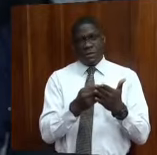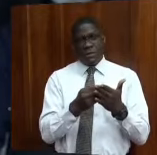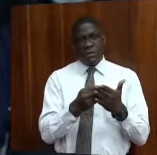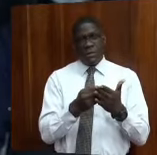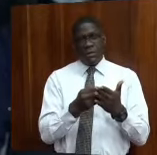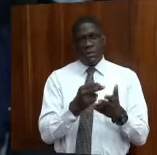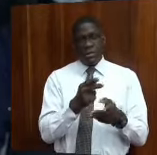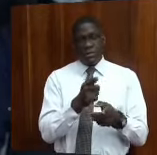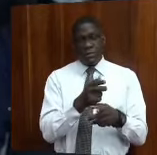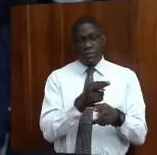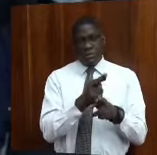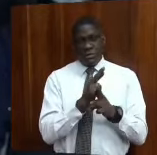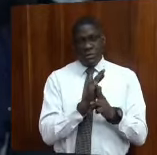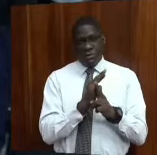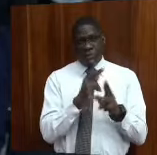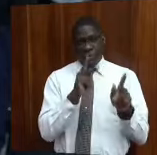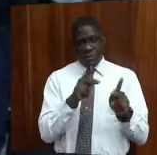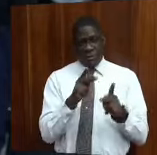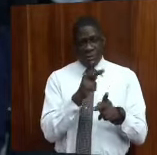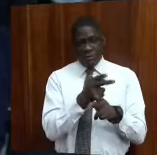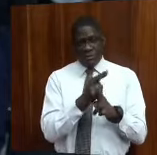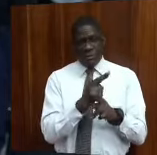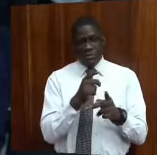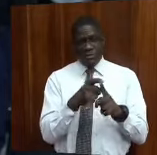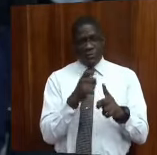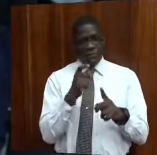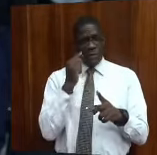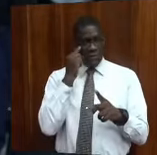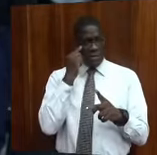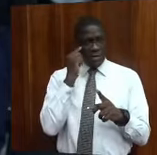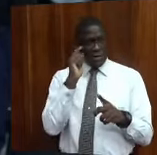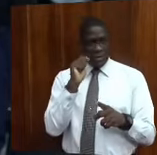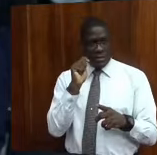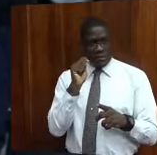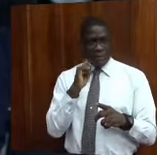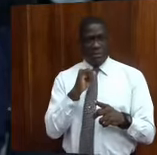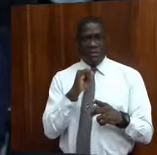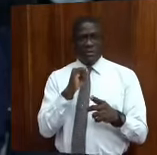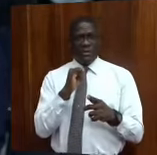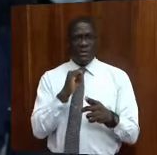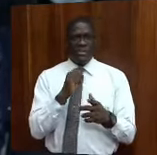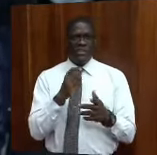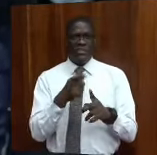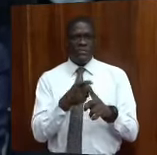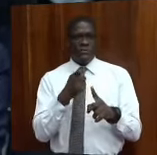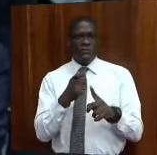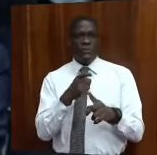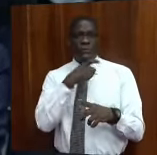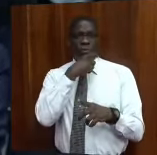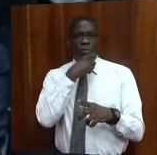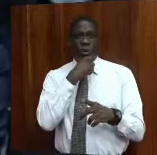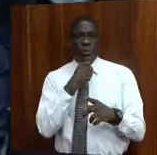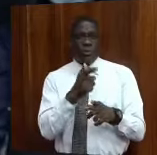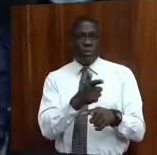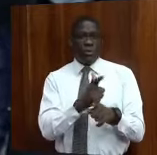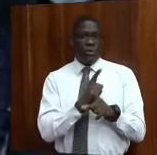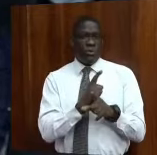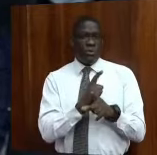173.69 million in total will be used to finance various projects, amounting to 80.75 million,